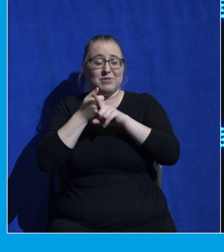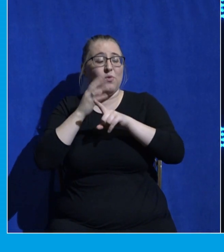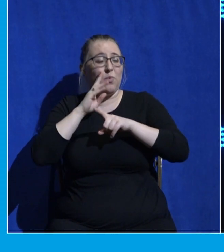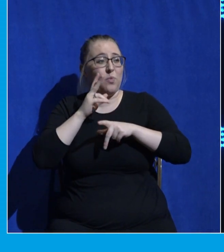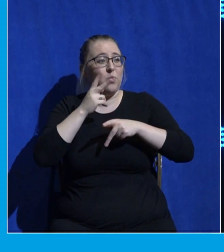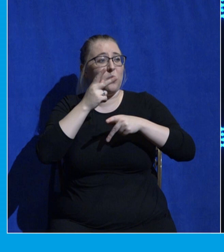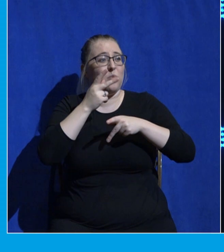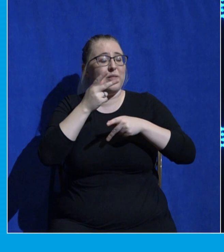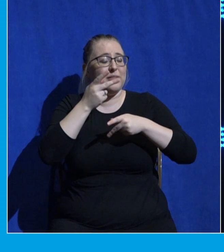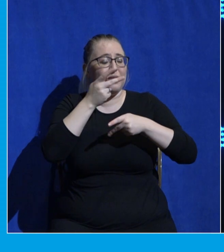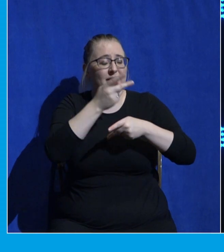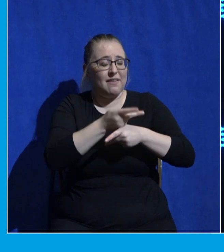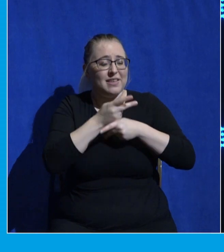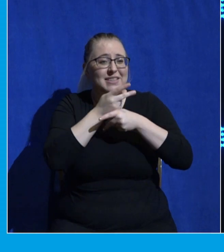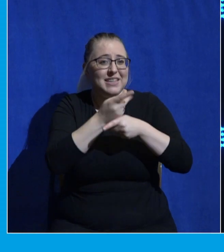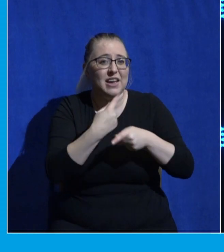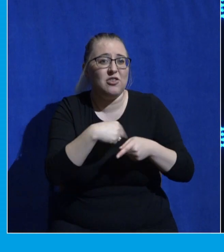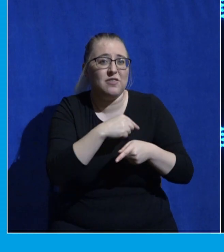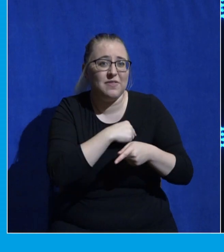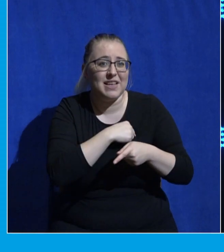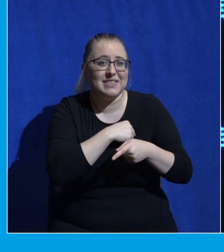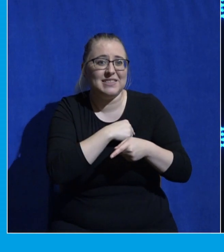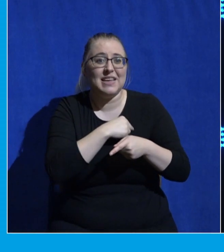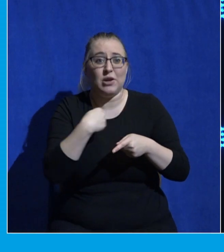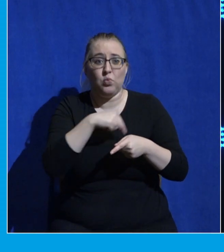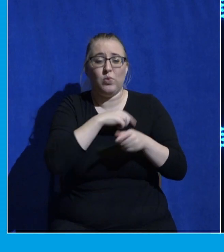us, that he will get us home.